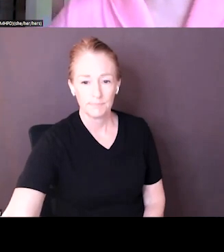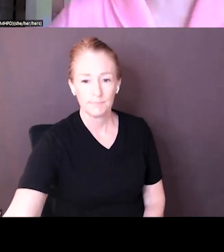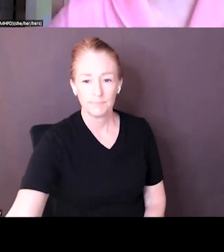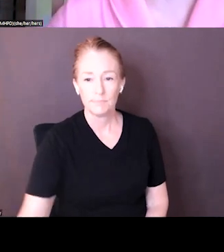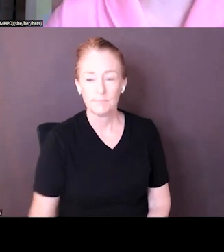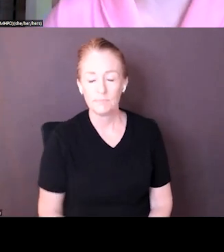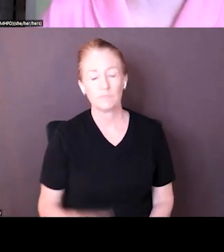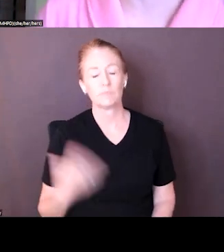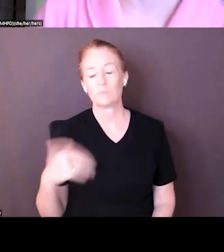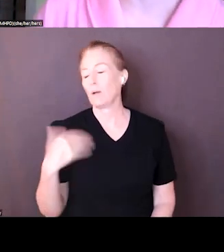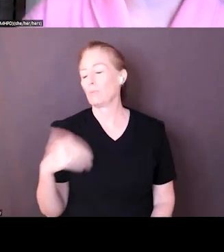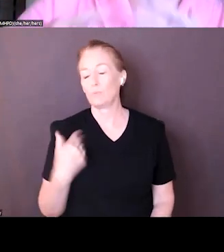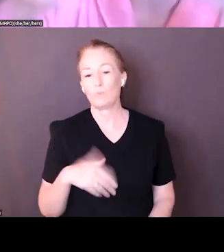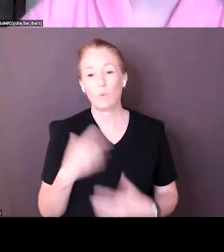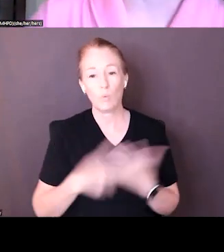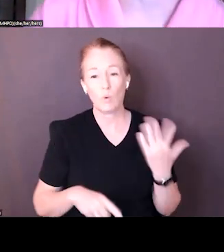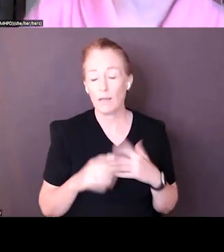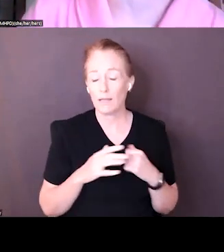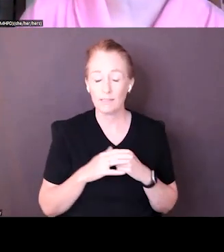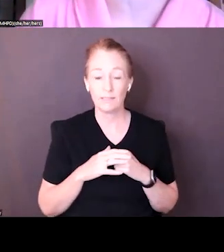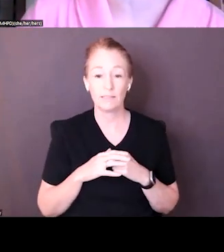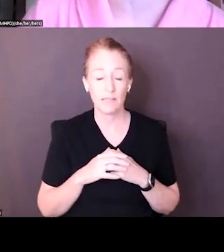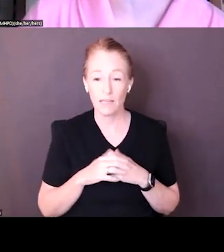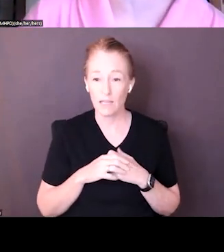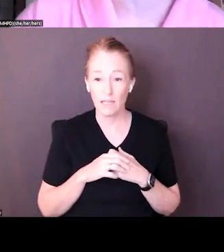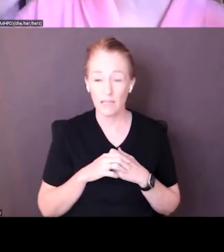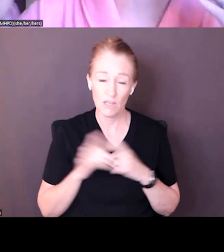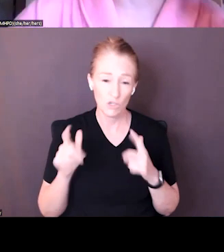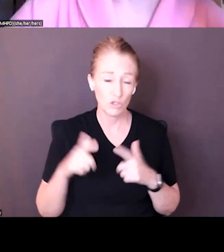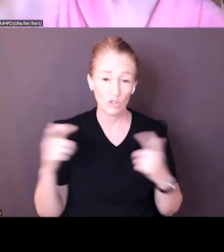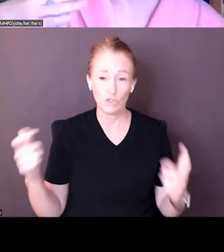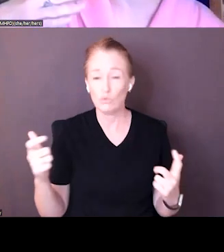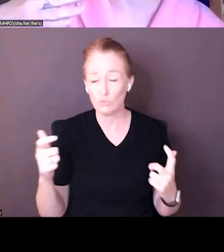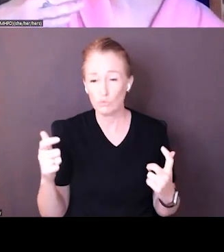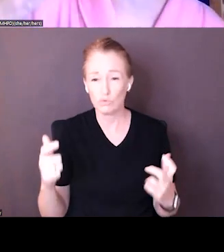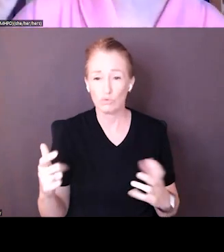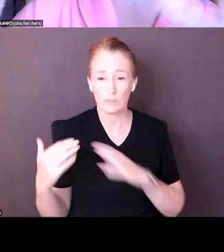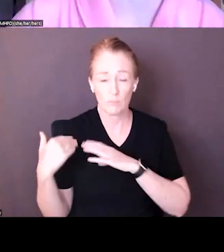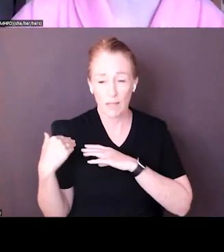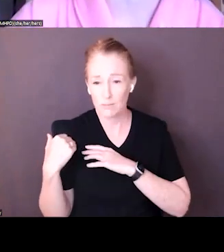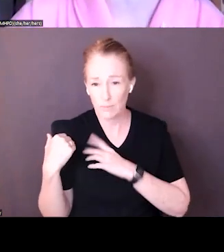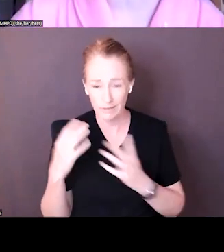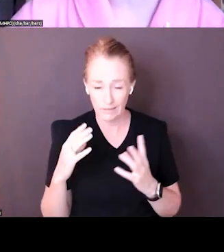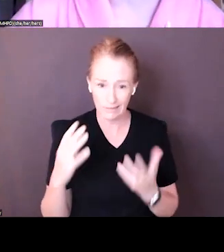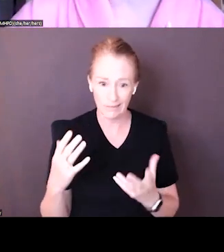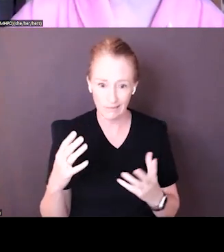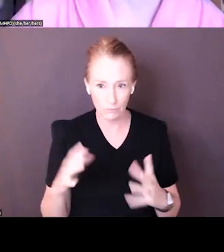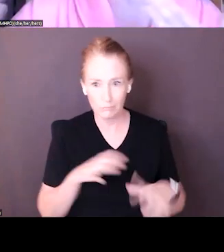huge issue to have to take on, especially when there's the mistrust as well as